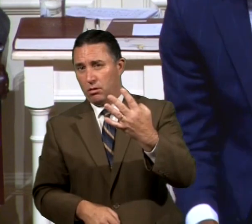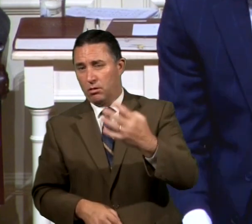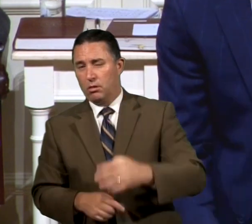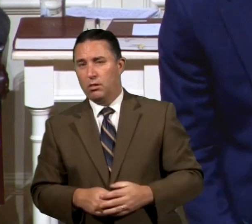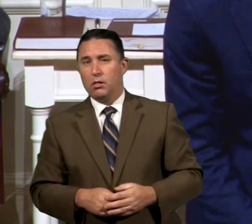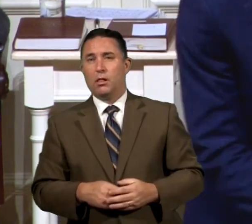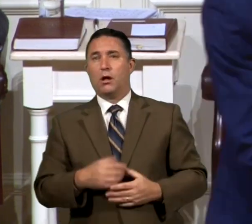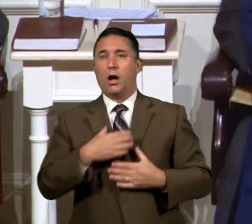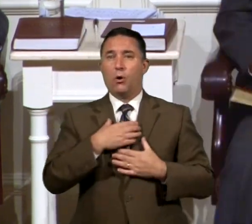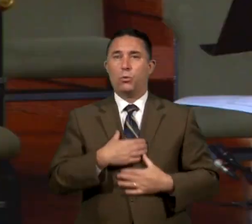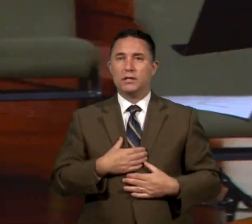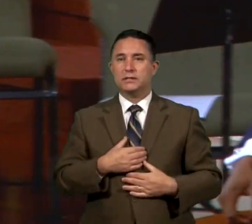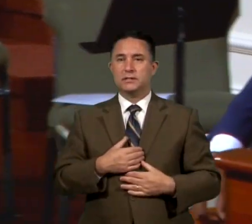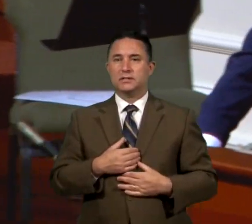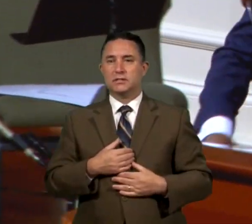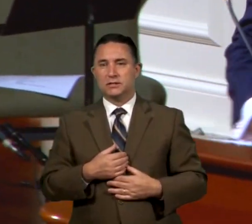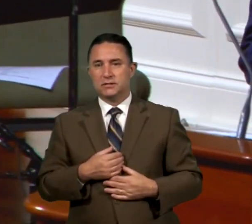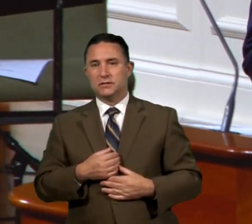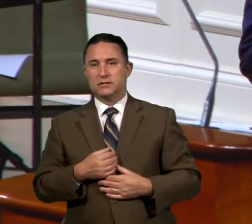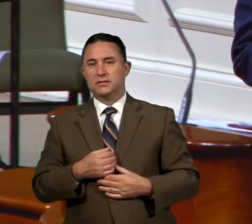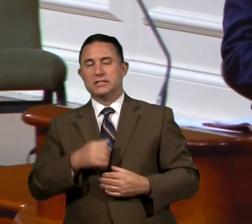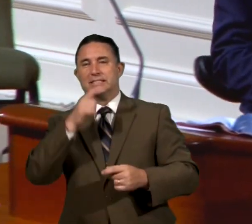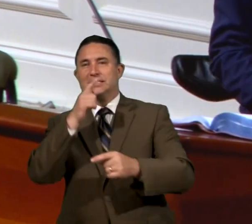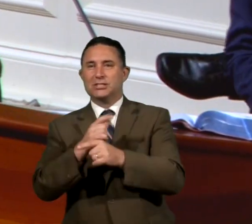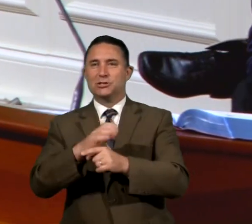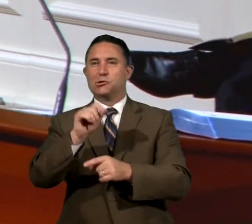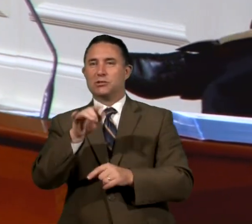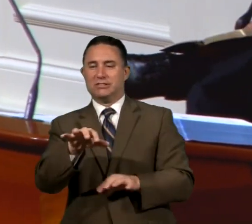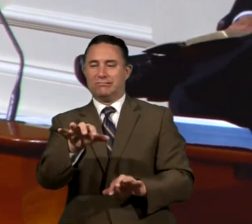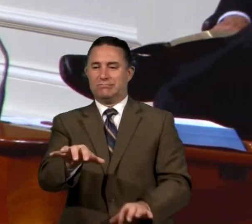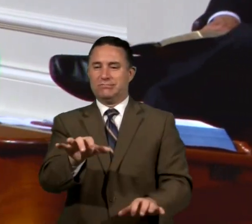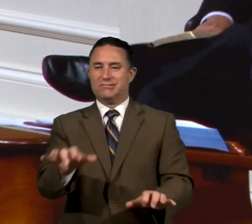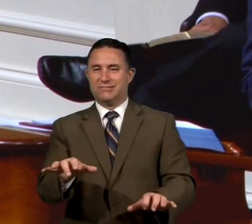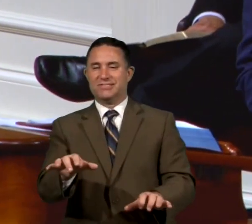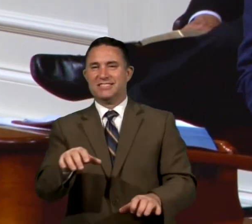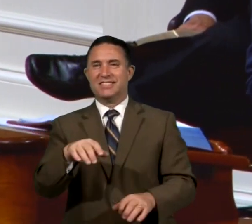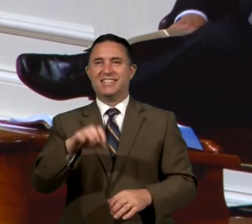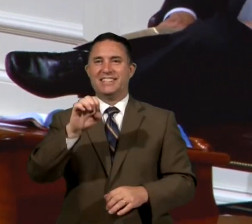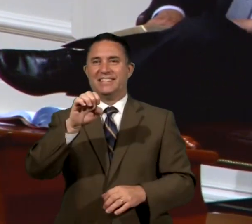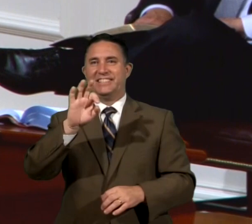I wish Sister Colston would hit me with E flat over there on the preacher chord.